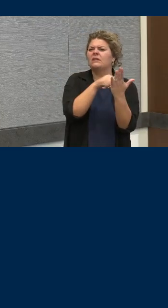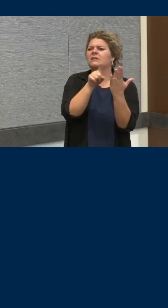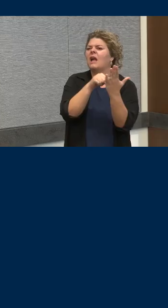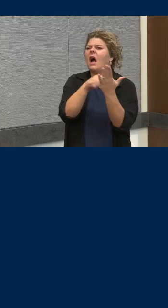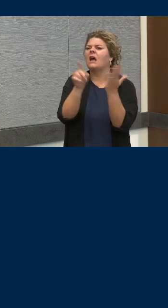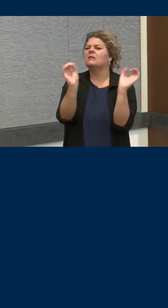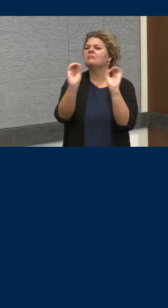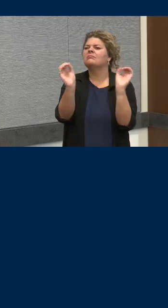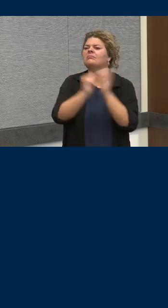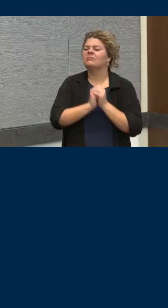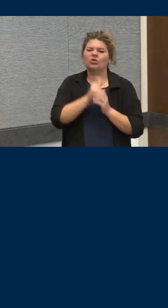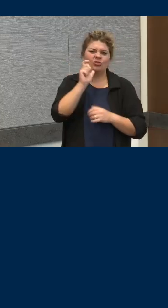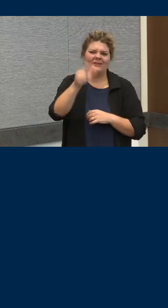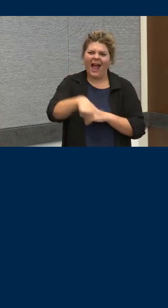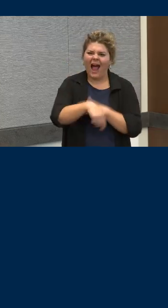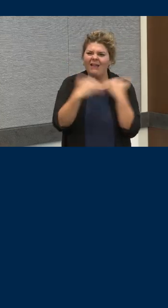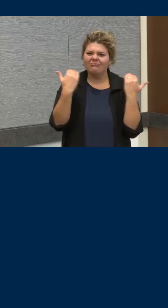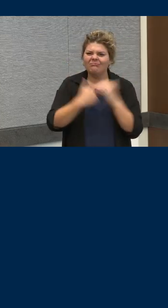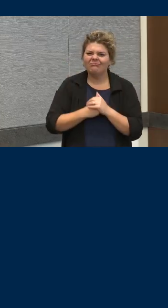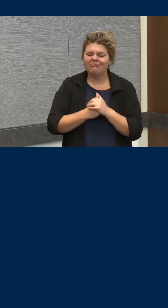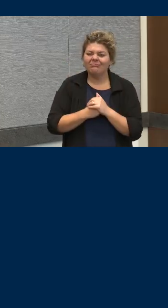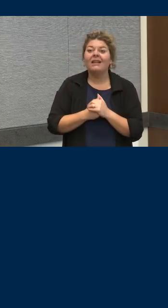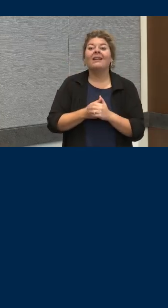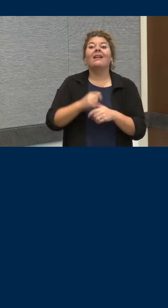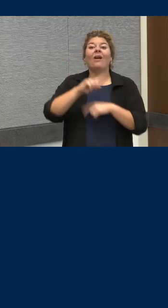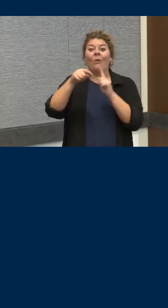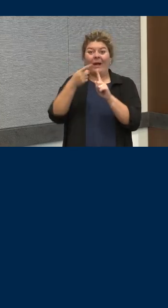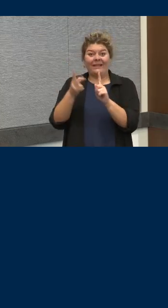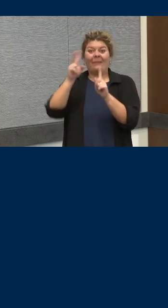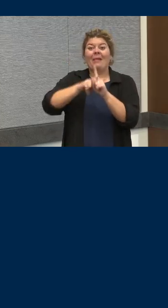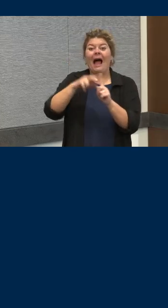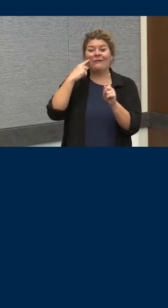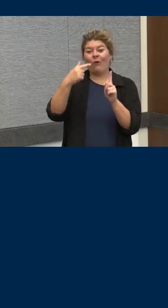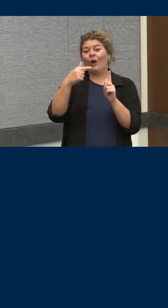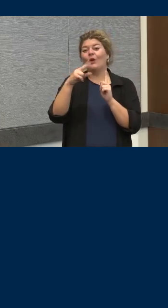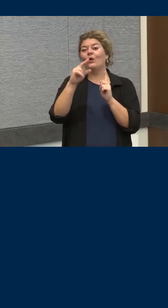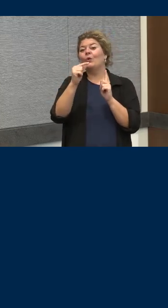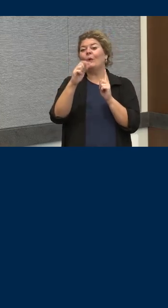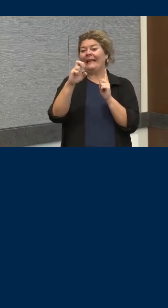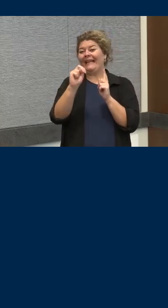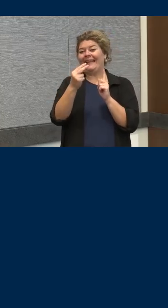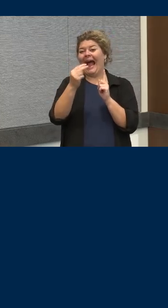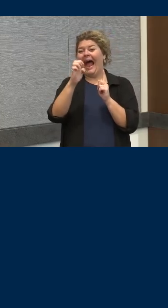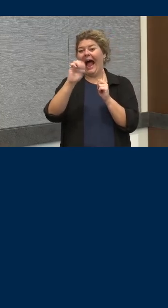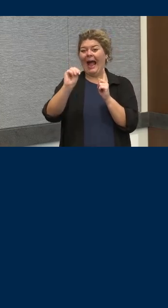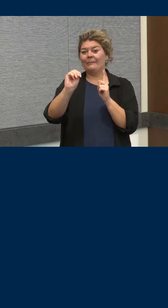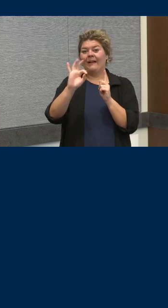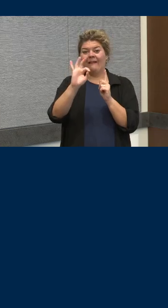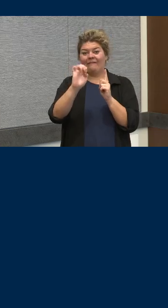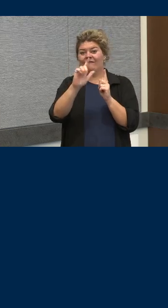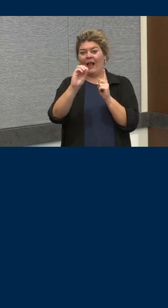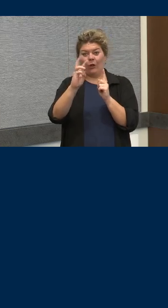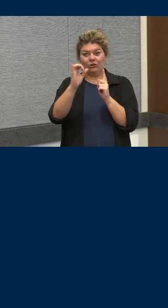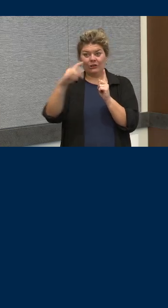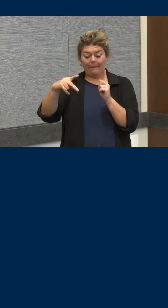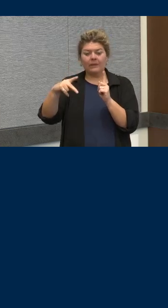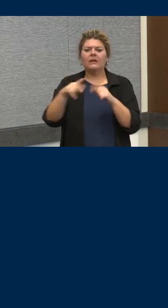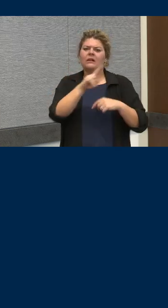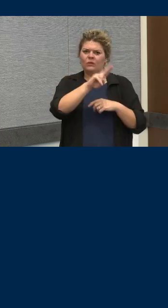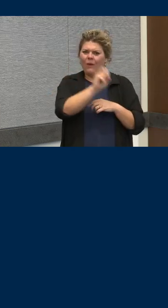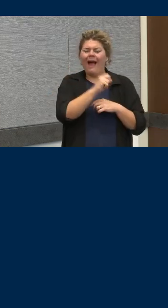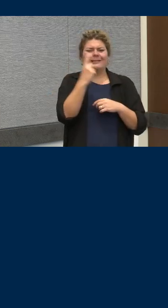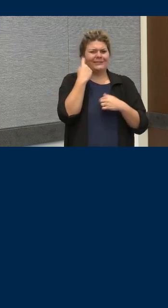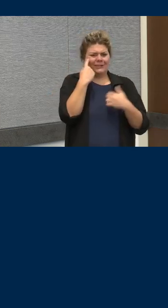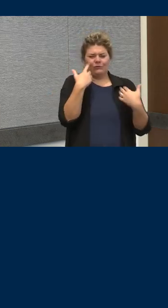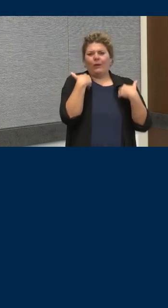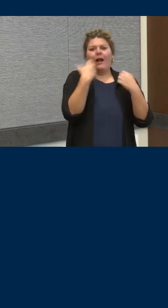anything." By the time he applied for the Guggenheim Fellowship, the United States was just recovering from the throes